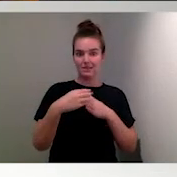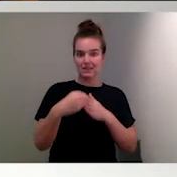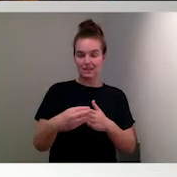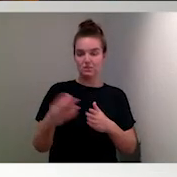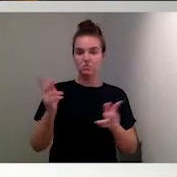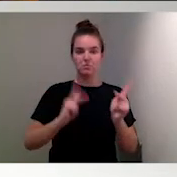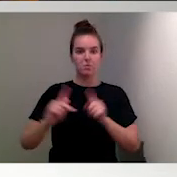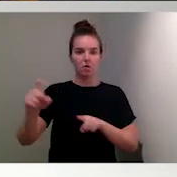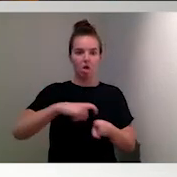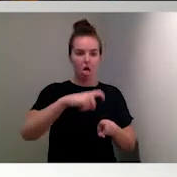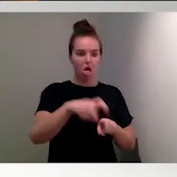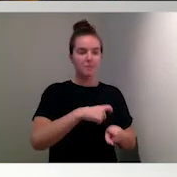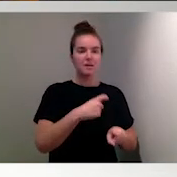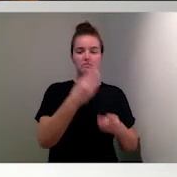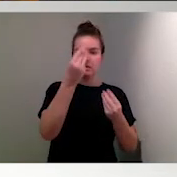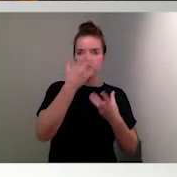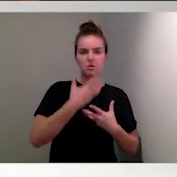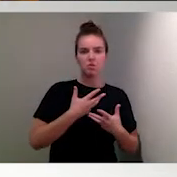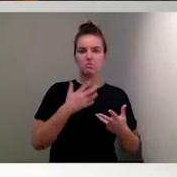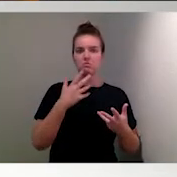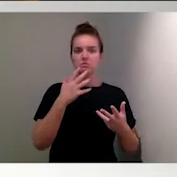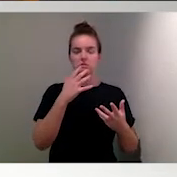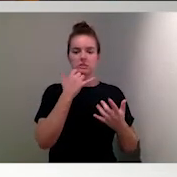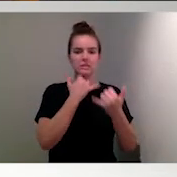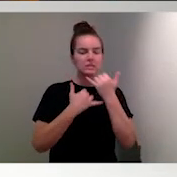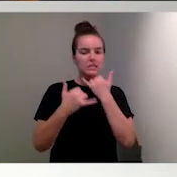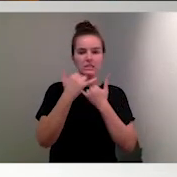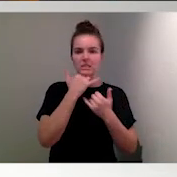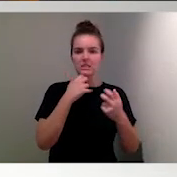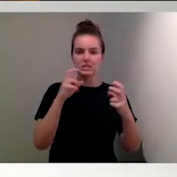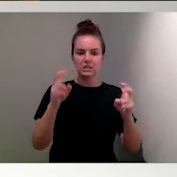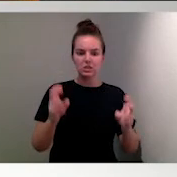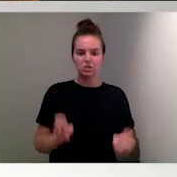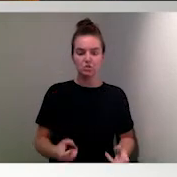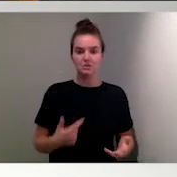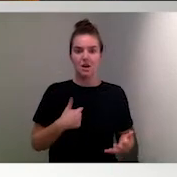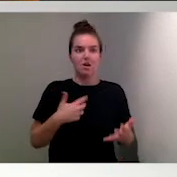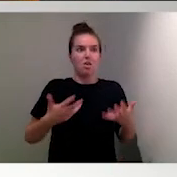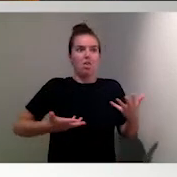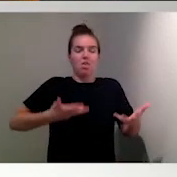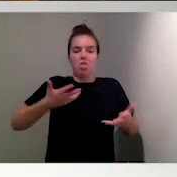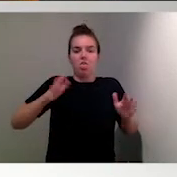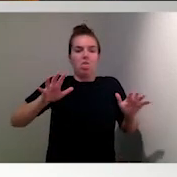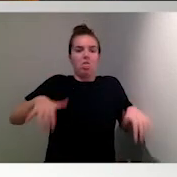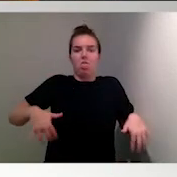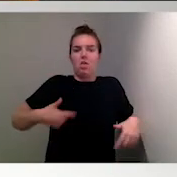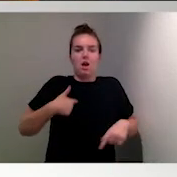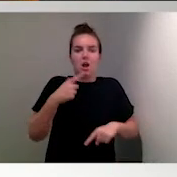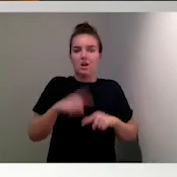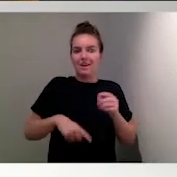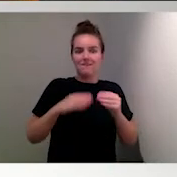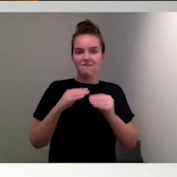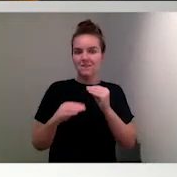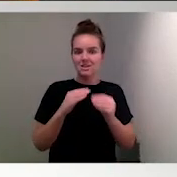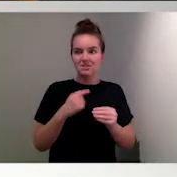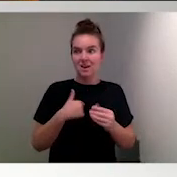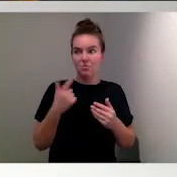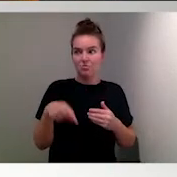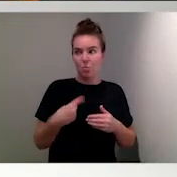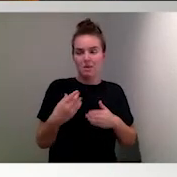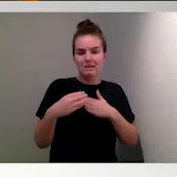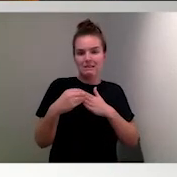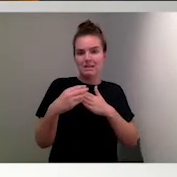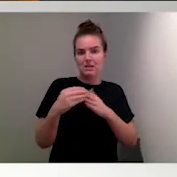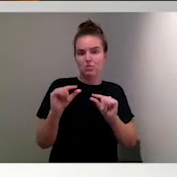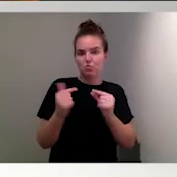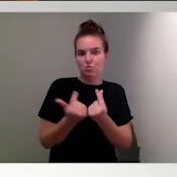then thrown into a position where I couldn't fix anything. I was just leading the group, and I had to find someone who could take care of the kids that were in the